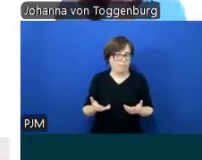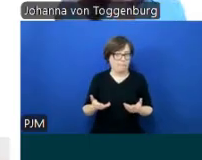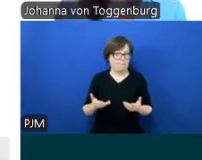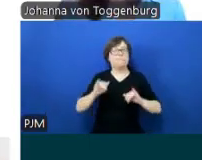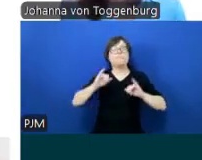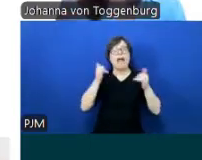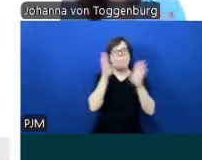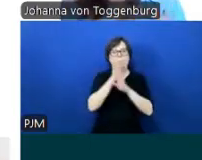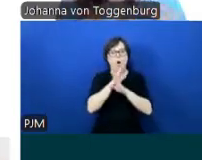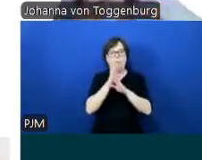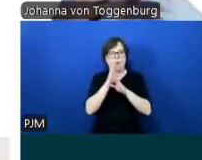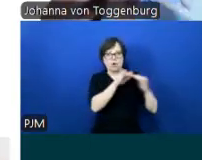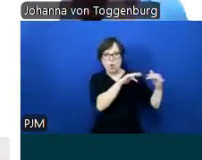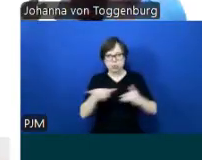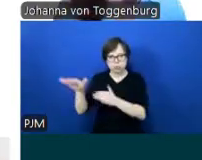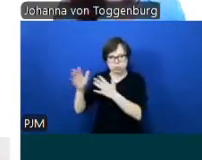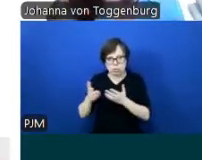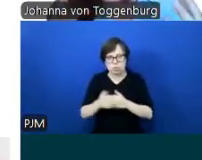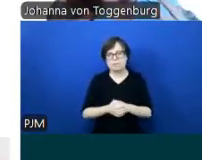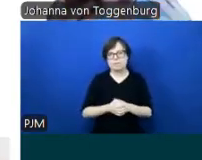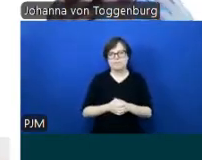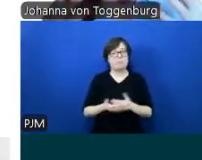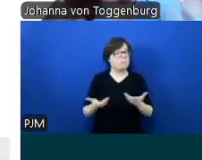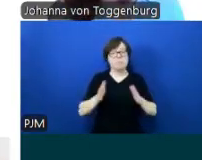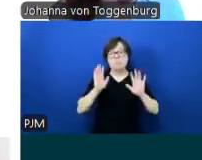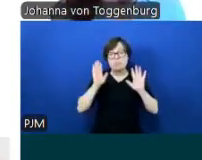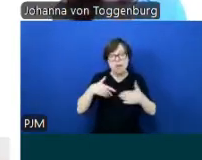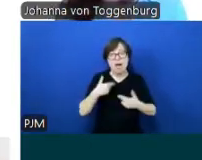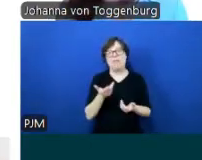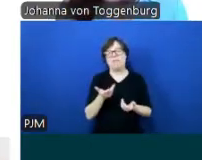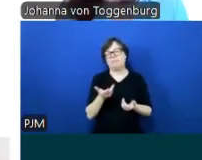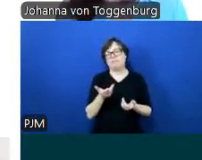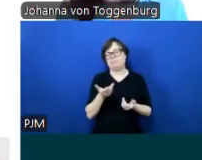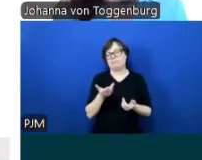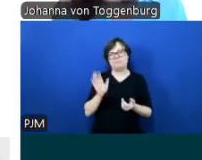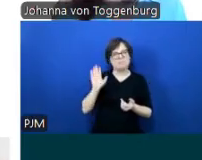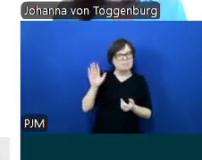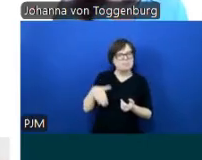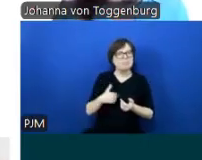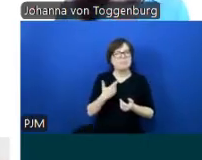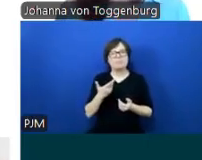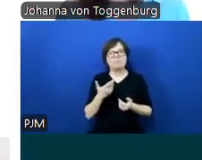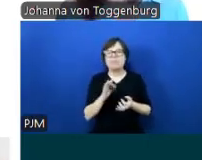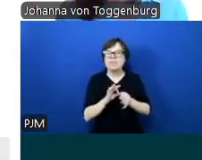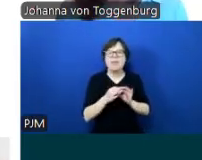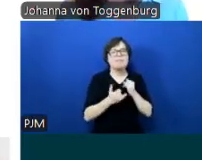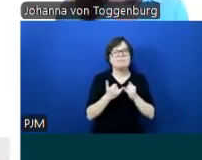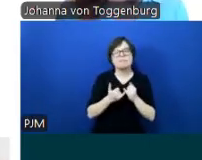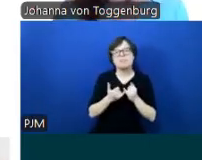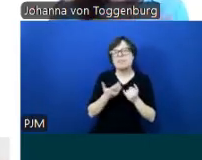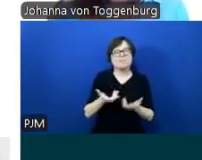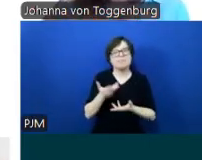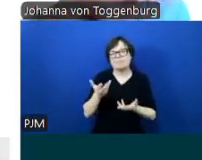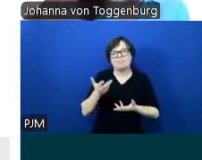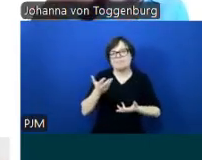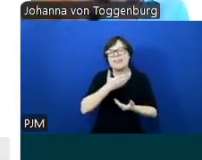even without having, if you don't have the finances for a climate modeling, this is a qualitative map.